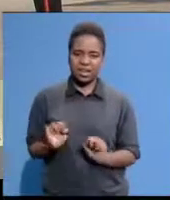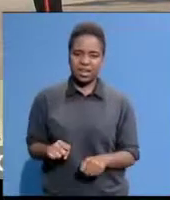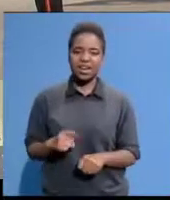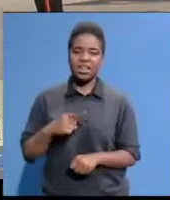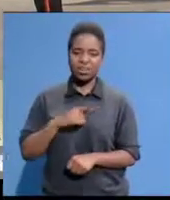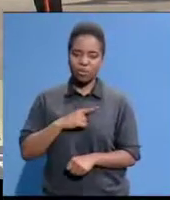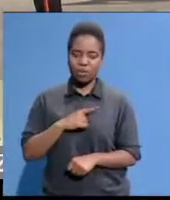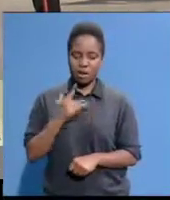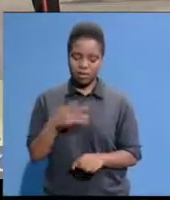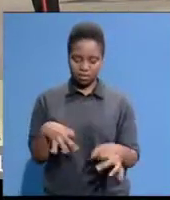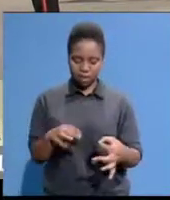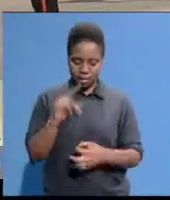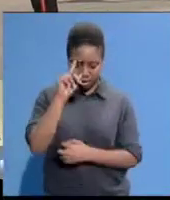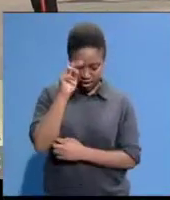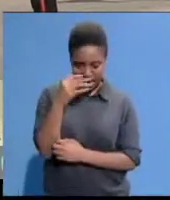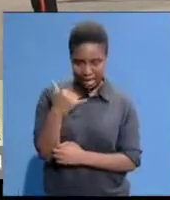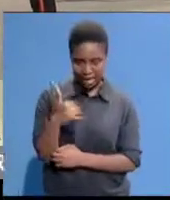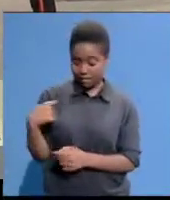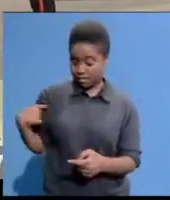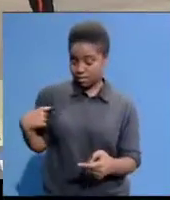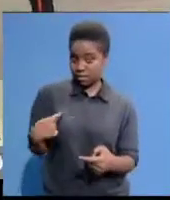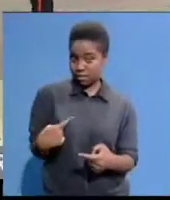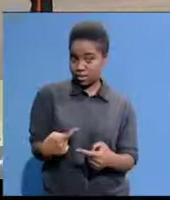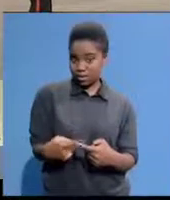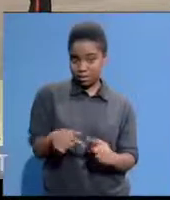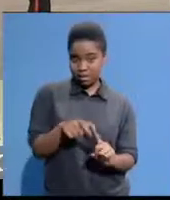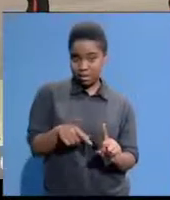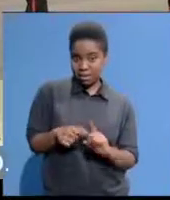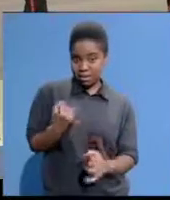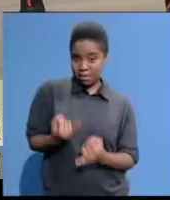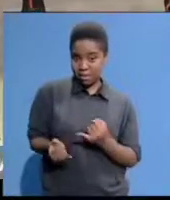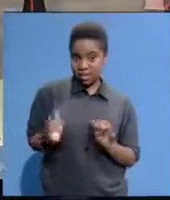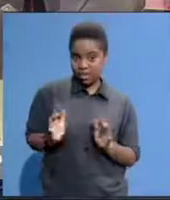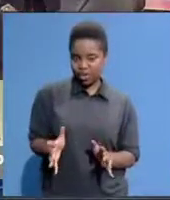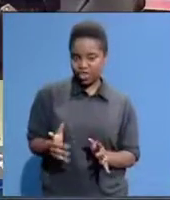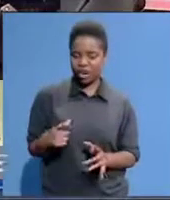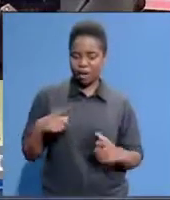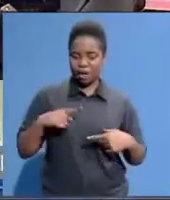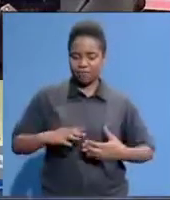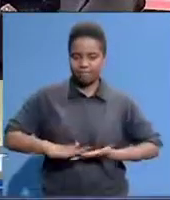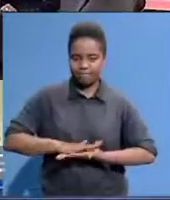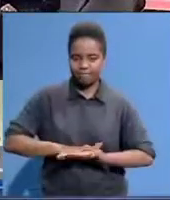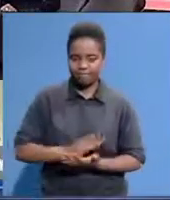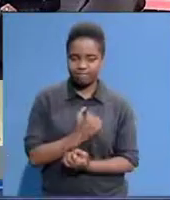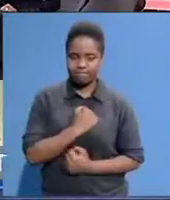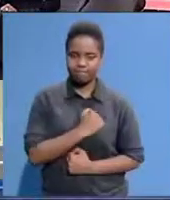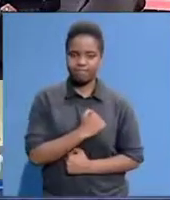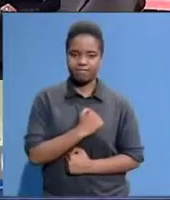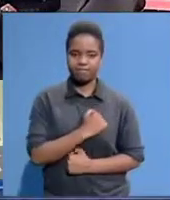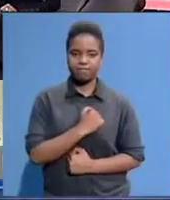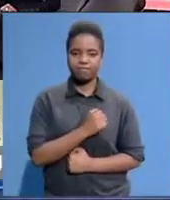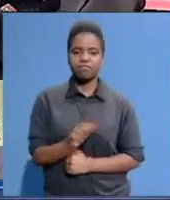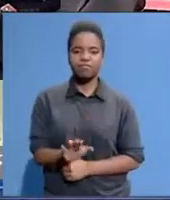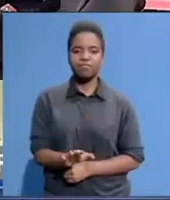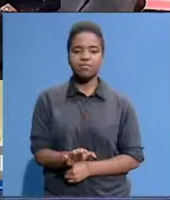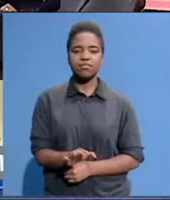it is always expected that there will be mistakes made. Of course, welcomed him and commended him